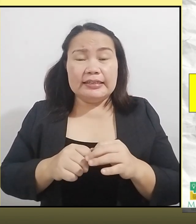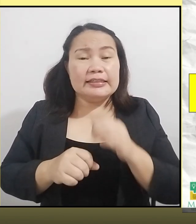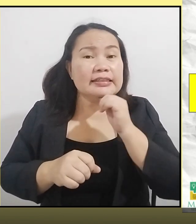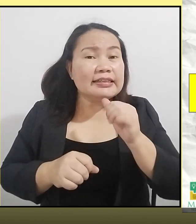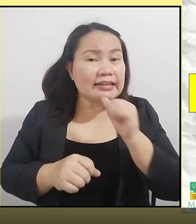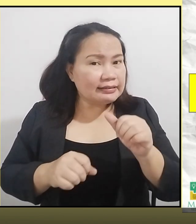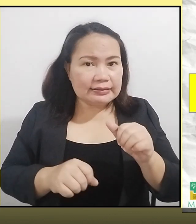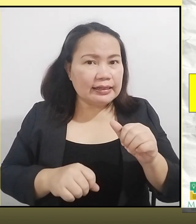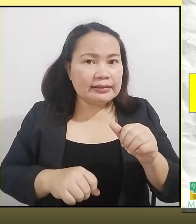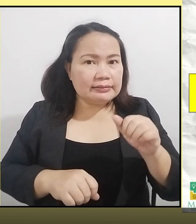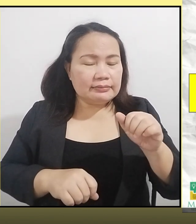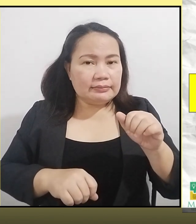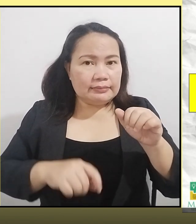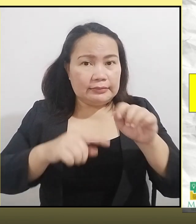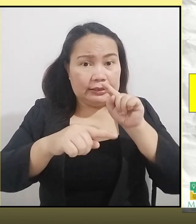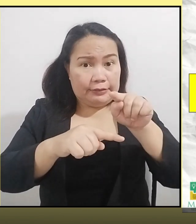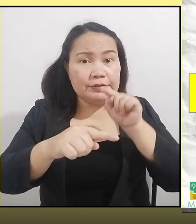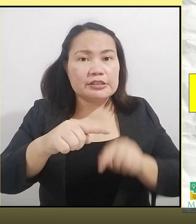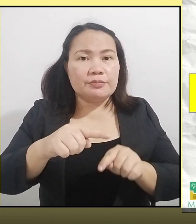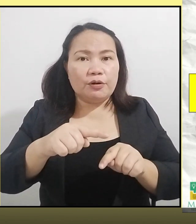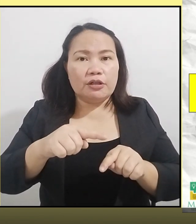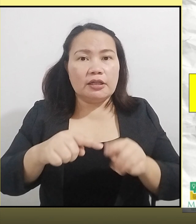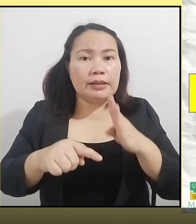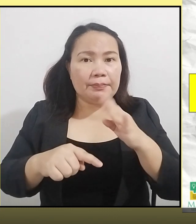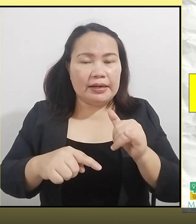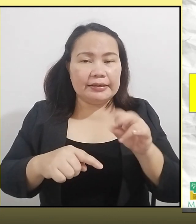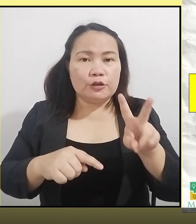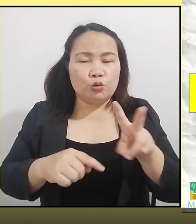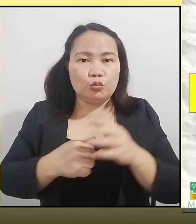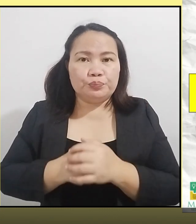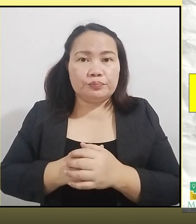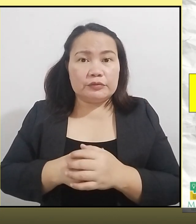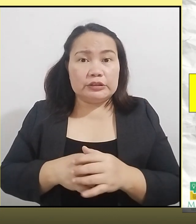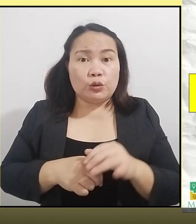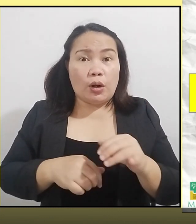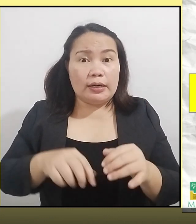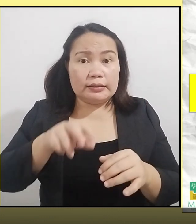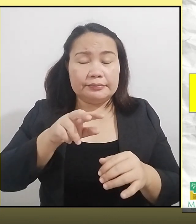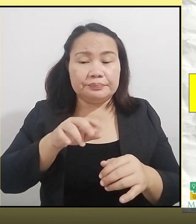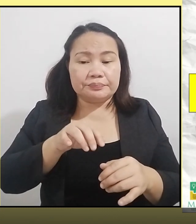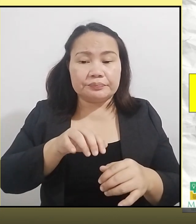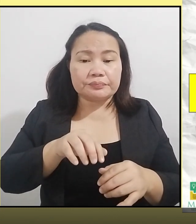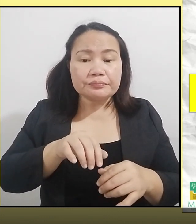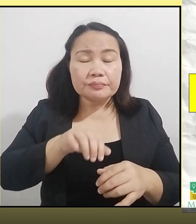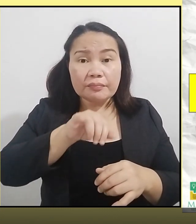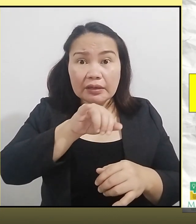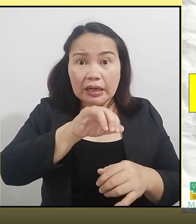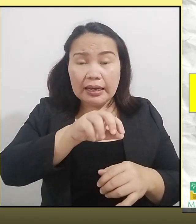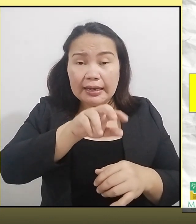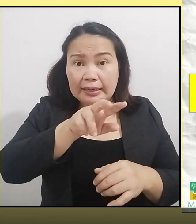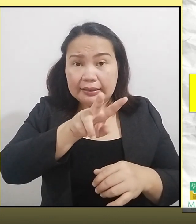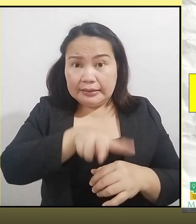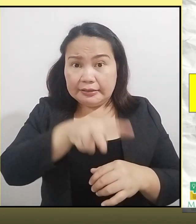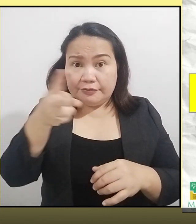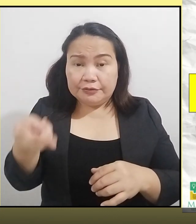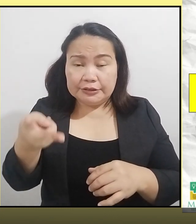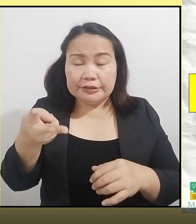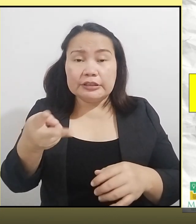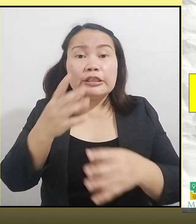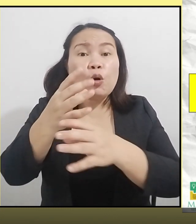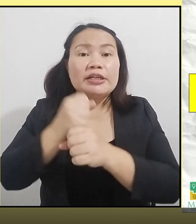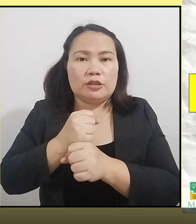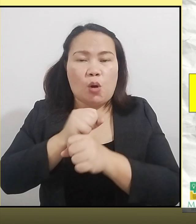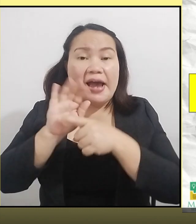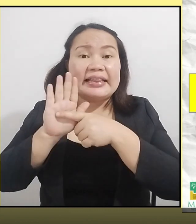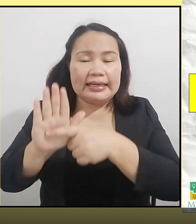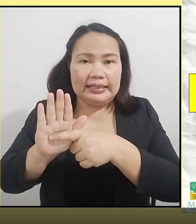not divisible by 2. So, anong ginawa natin sa inverse? Kinuha natin ang kanyang negation ng hypothesis